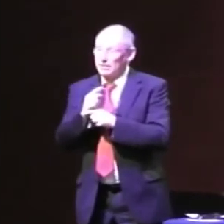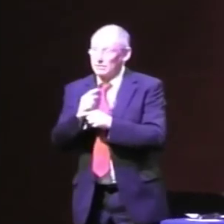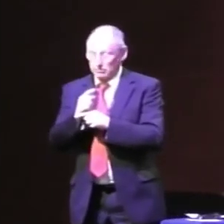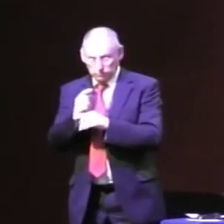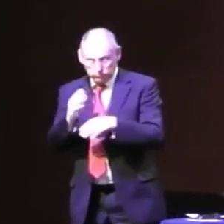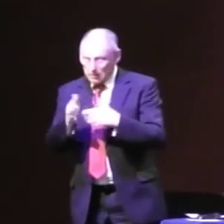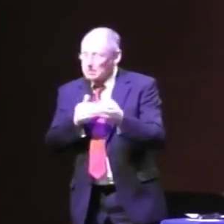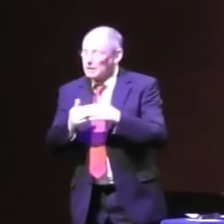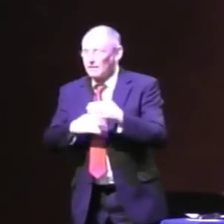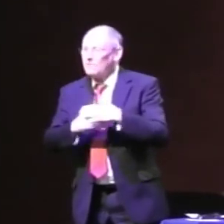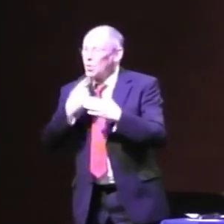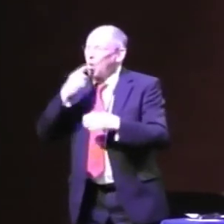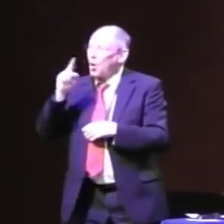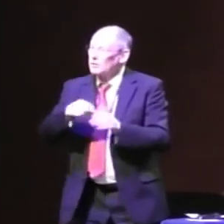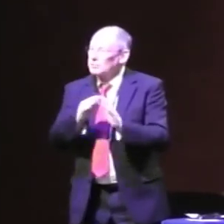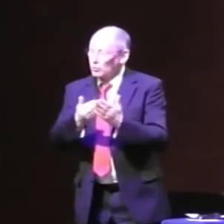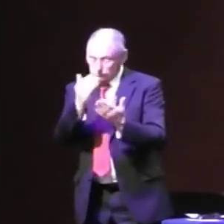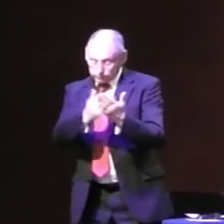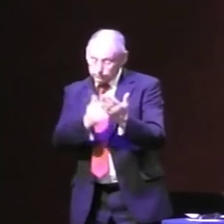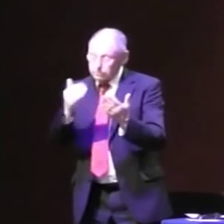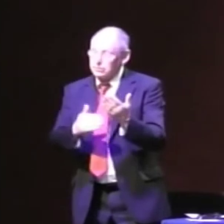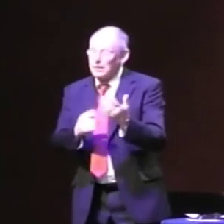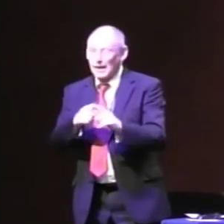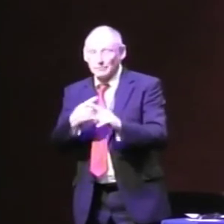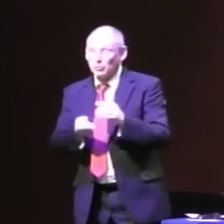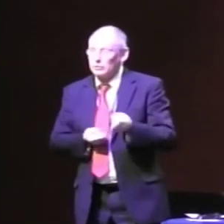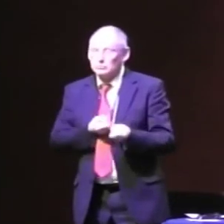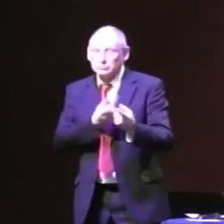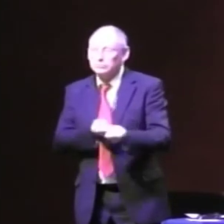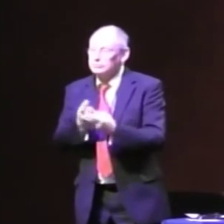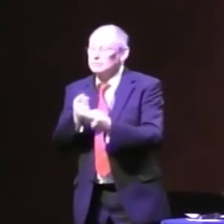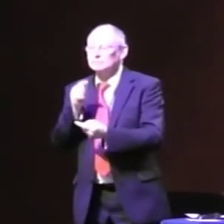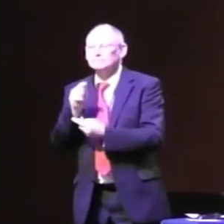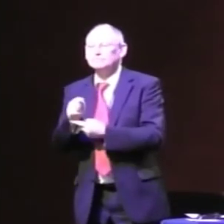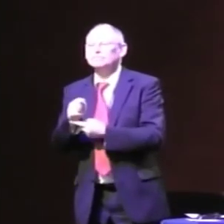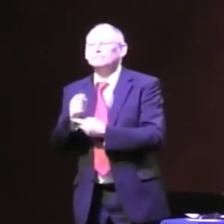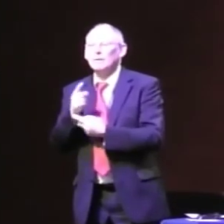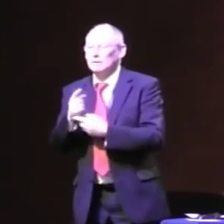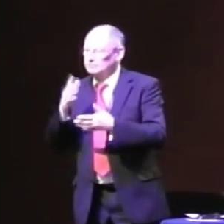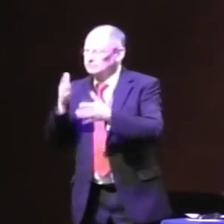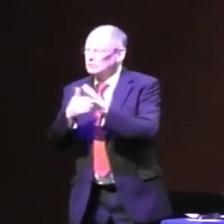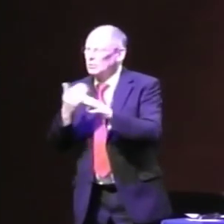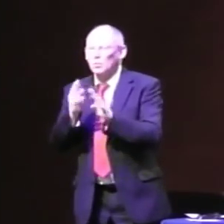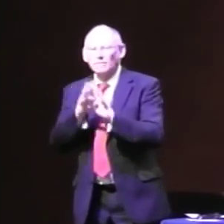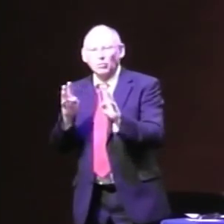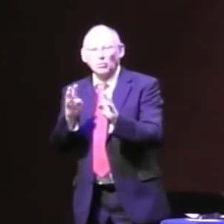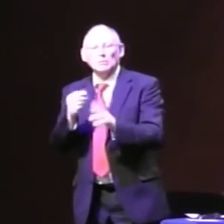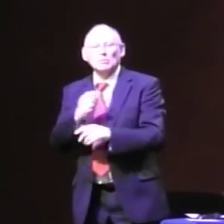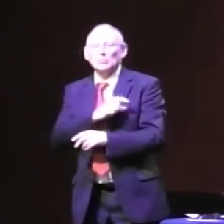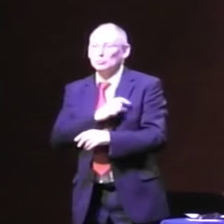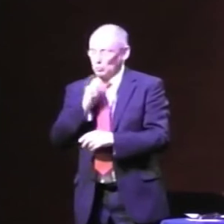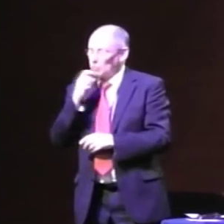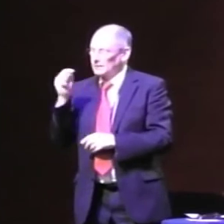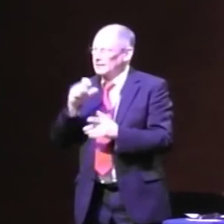book extorting all over the world. This move has devastated the workforce, and some of the shop's stewards will be in